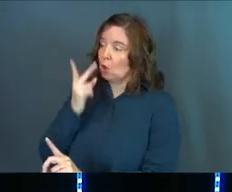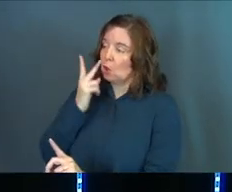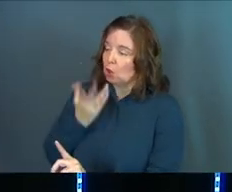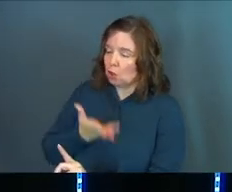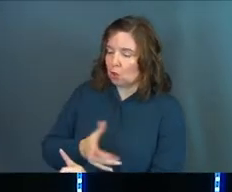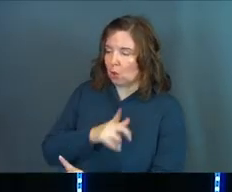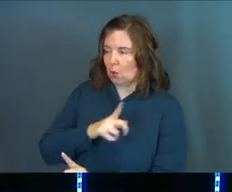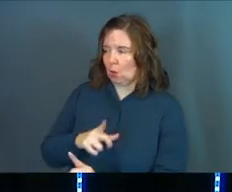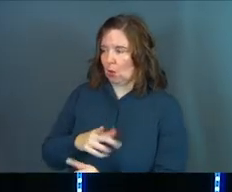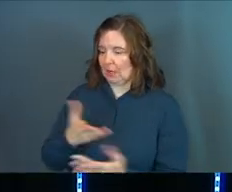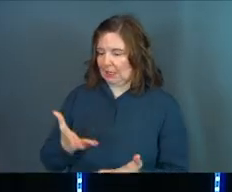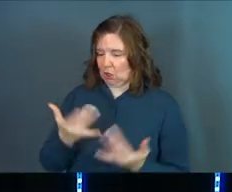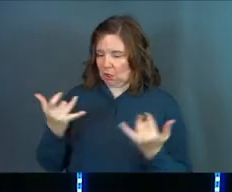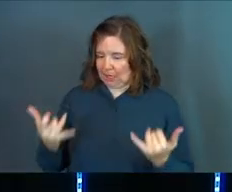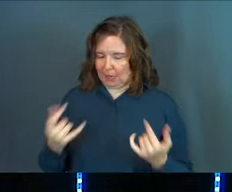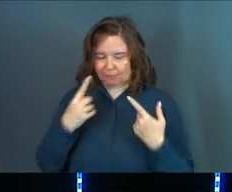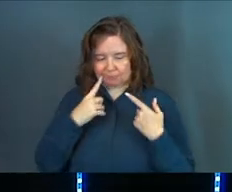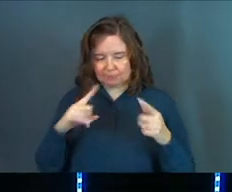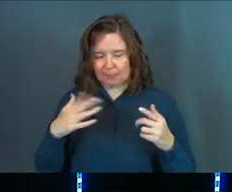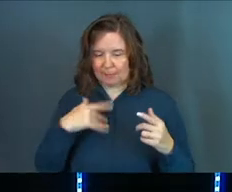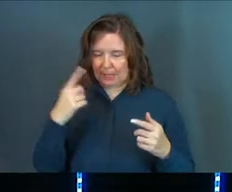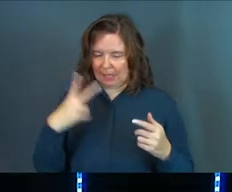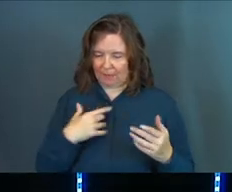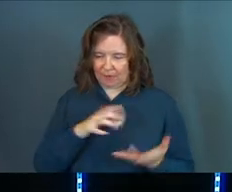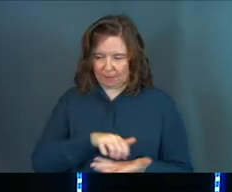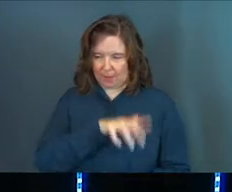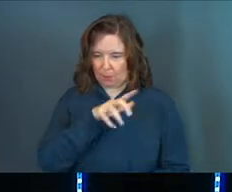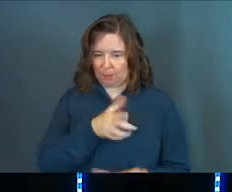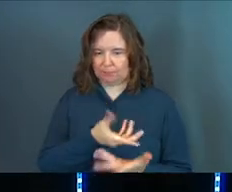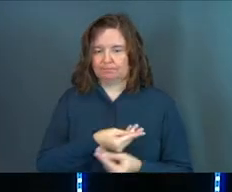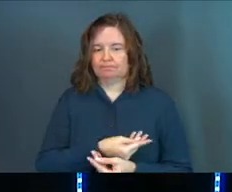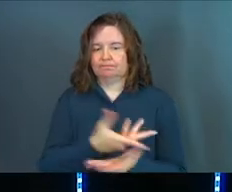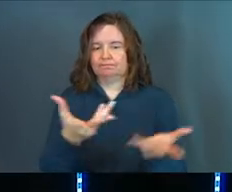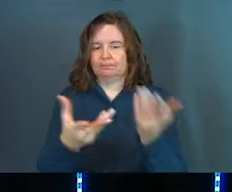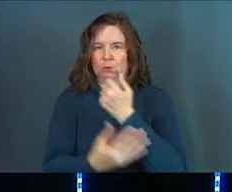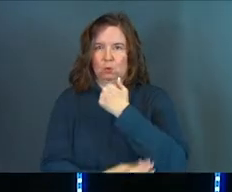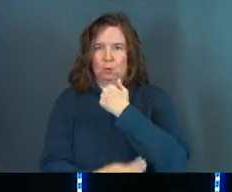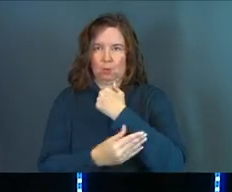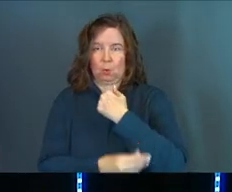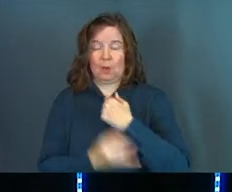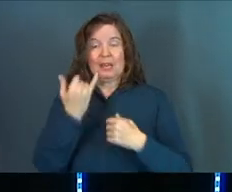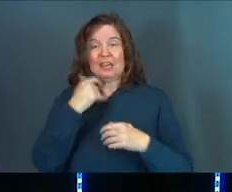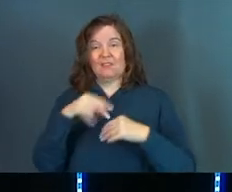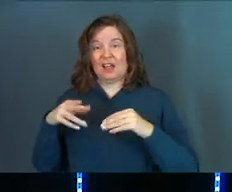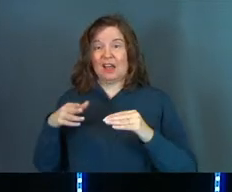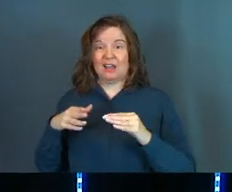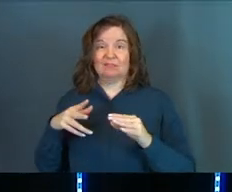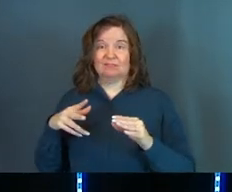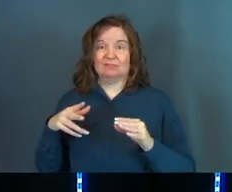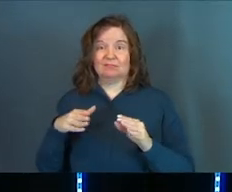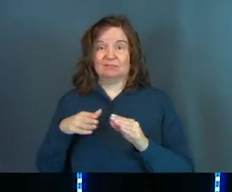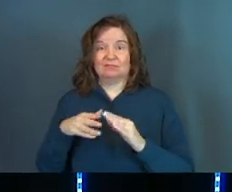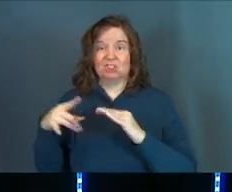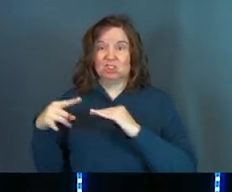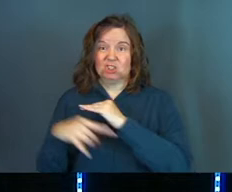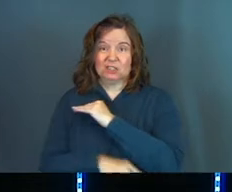Lord, here and now I give half of my possessions to the poor. And if I've cheated anybody out of anything, I will pay back four